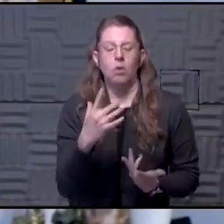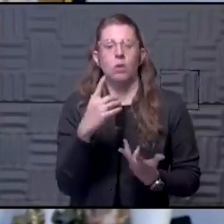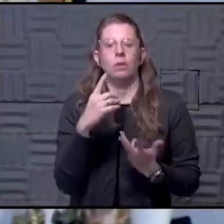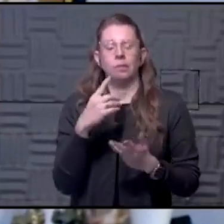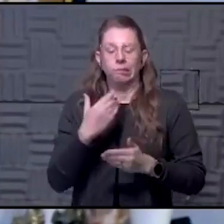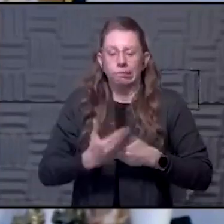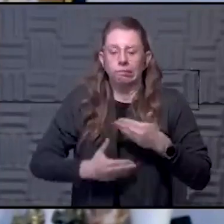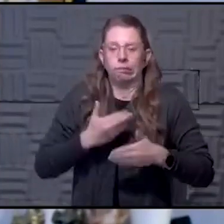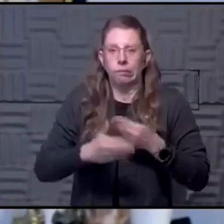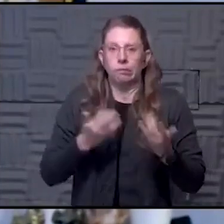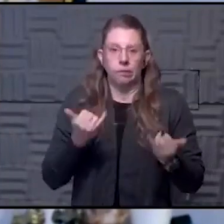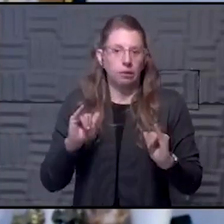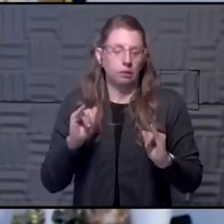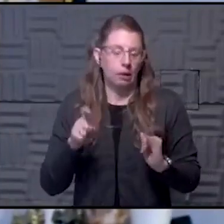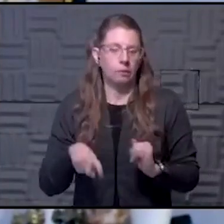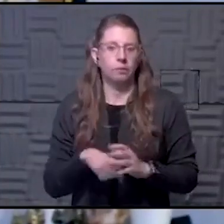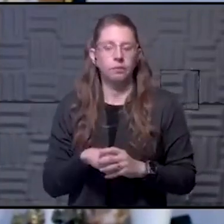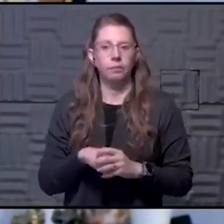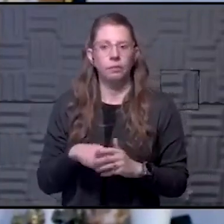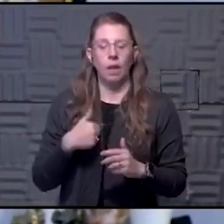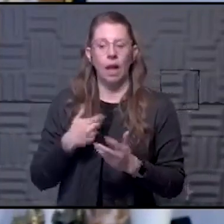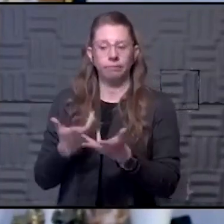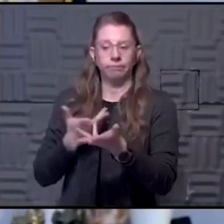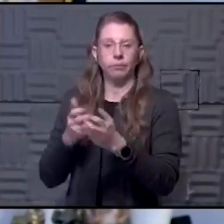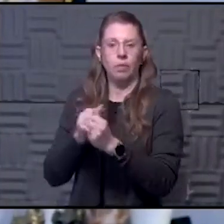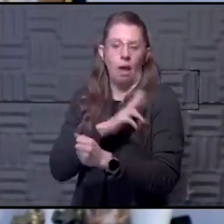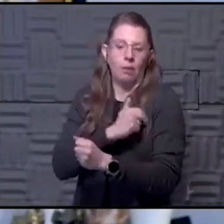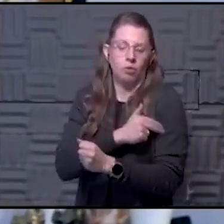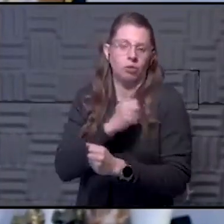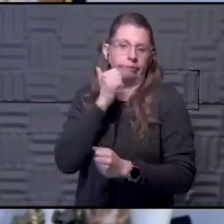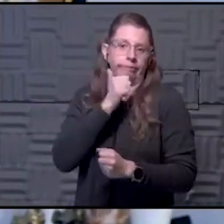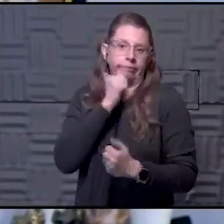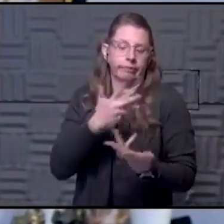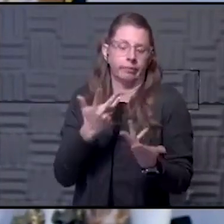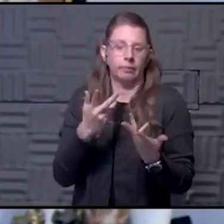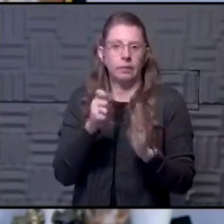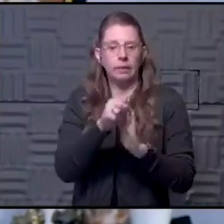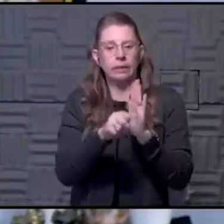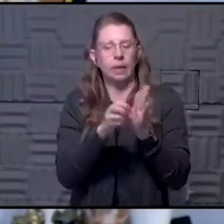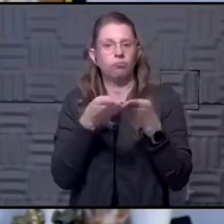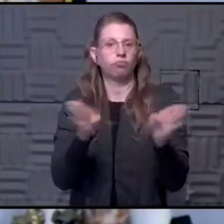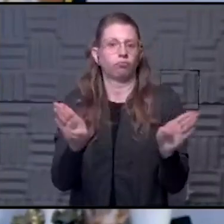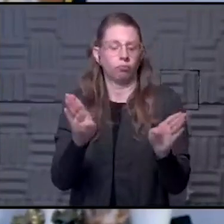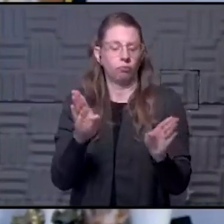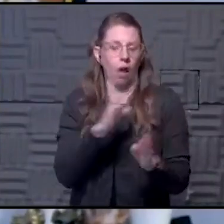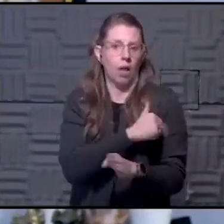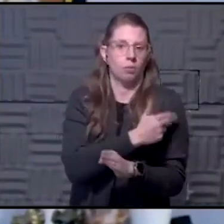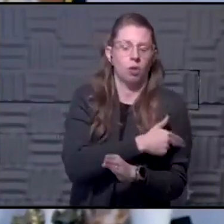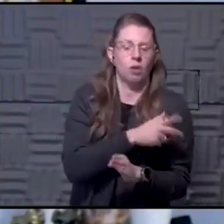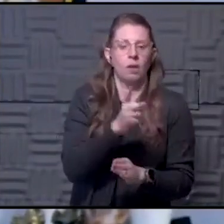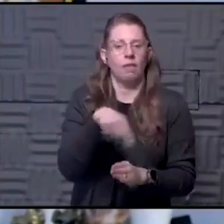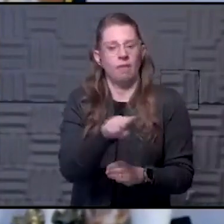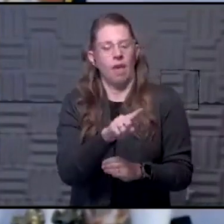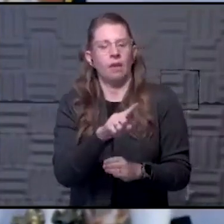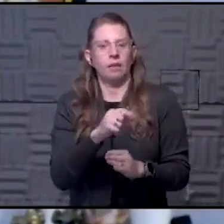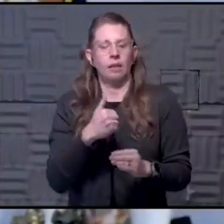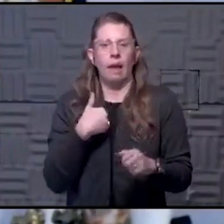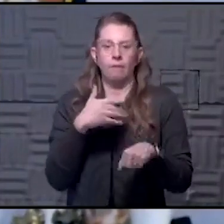go. I deal with hospitals regularly, as you know, and statewide hospitals have a lot of breathing room, and